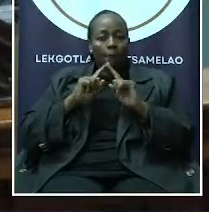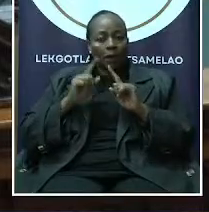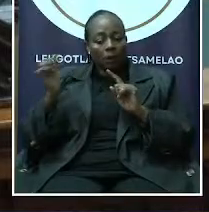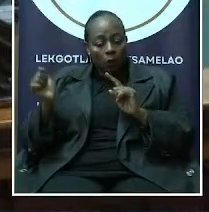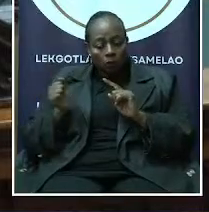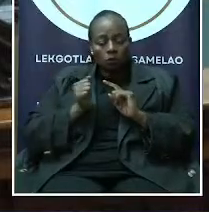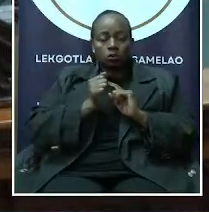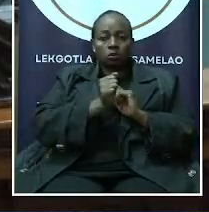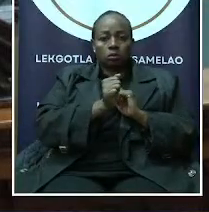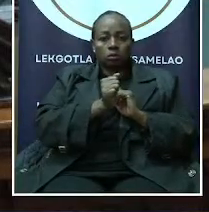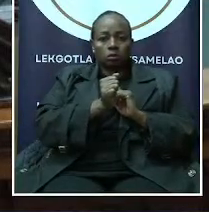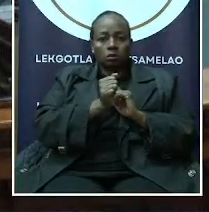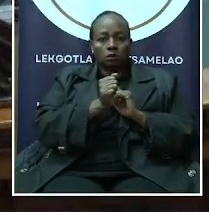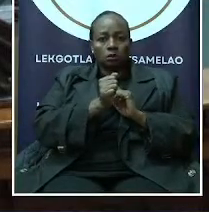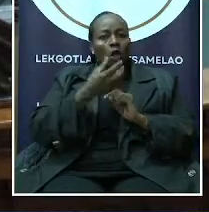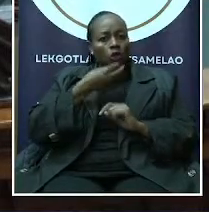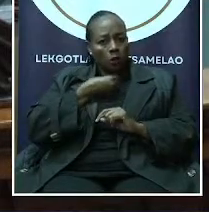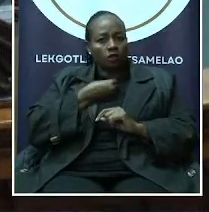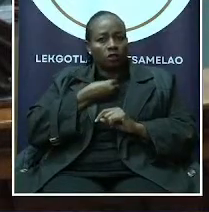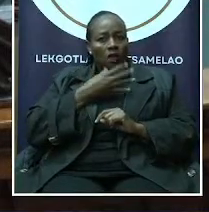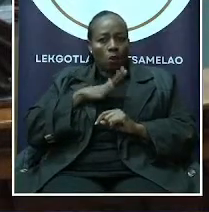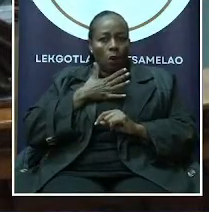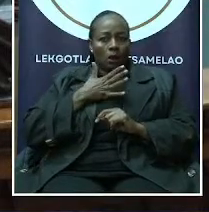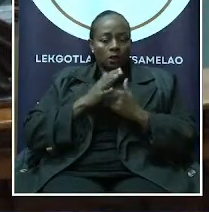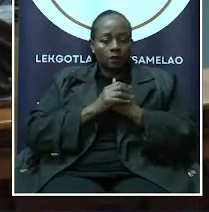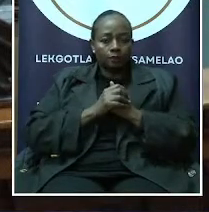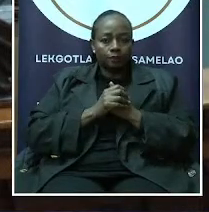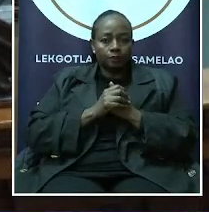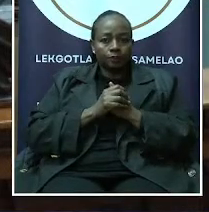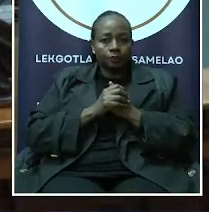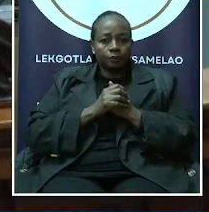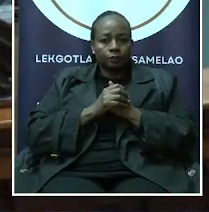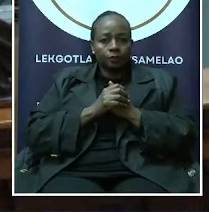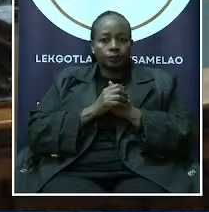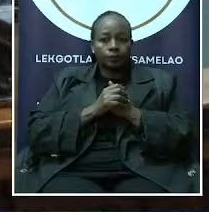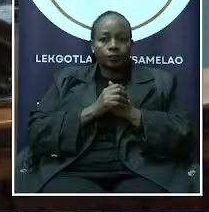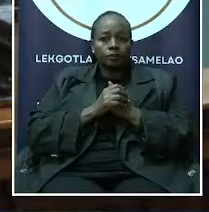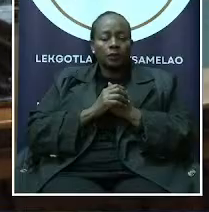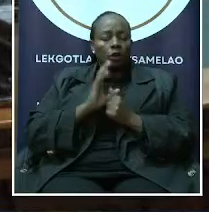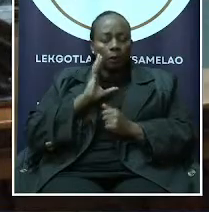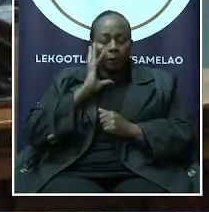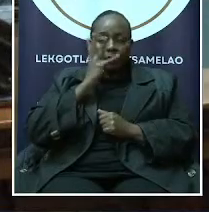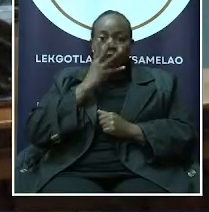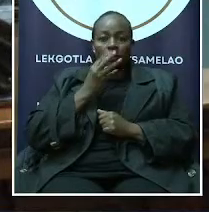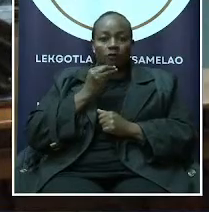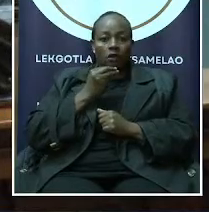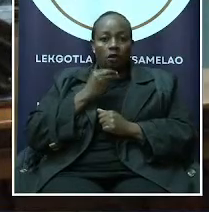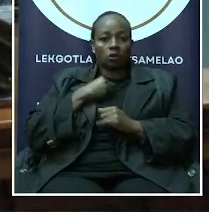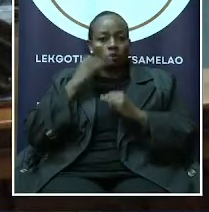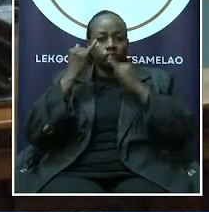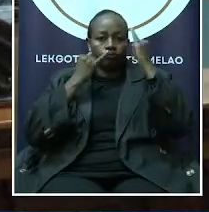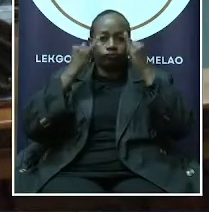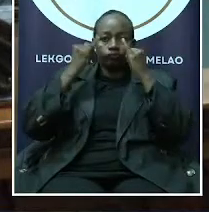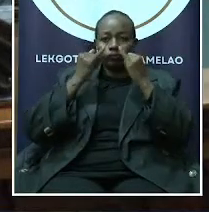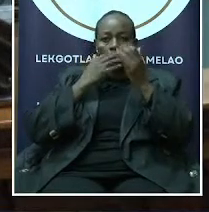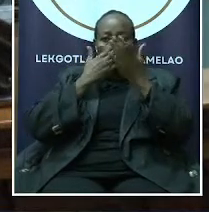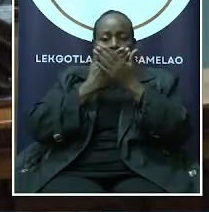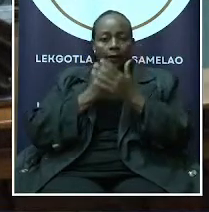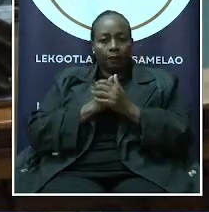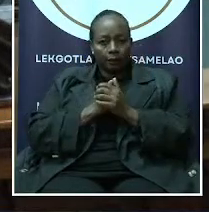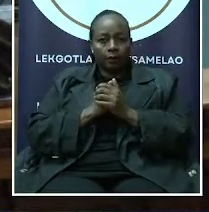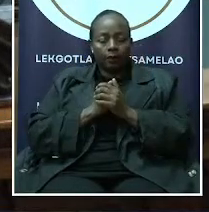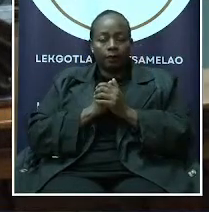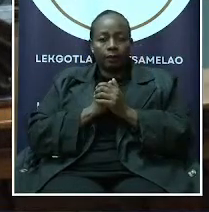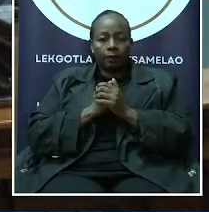employ youth. So it would be wonderful for us to have an initiative. And